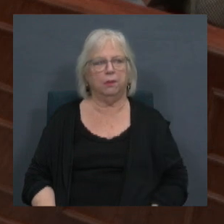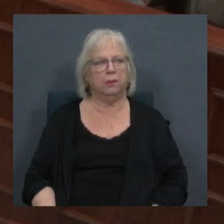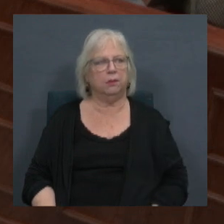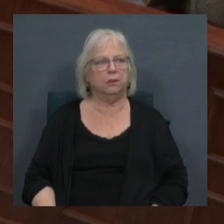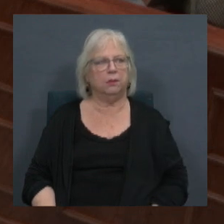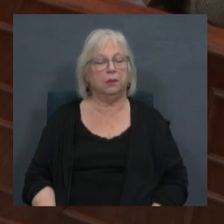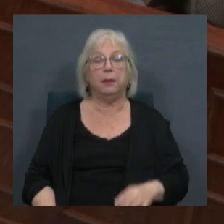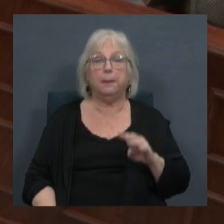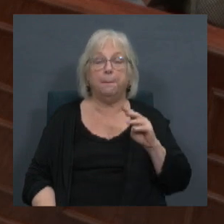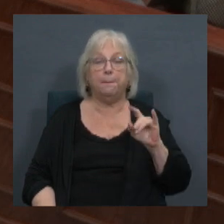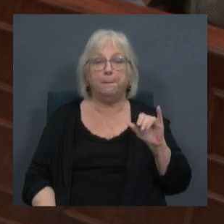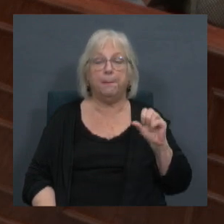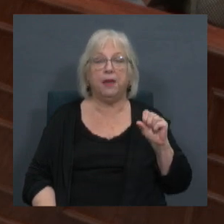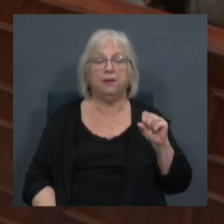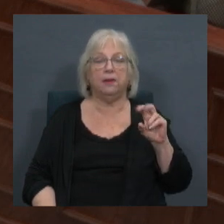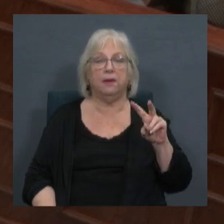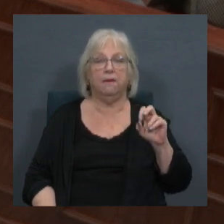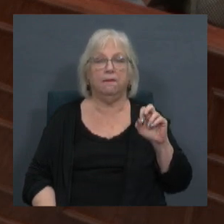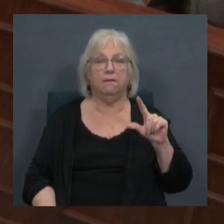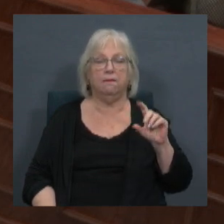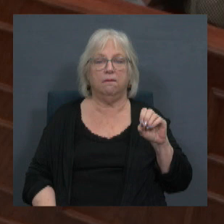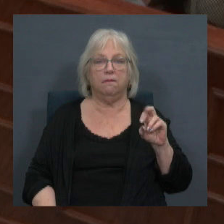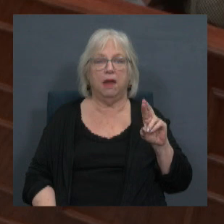Ms. Valerie Ward.